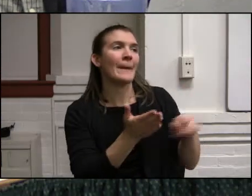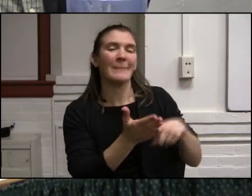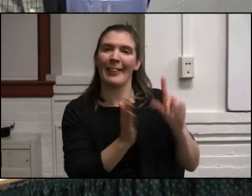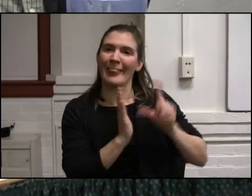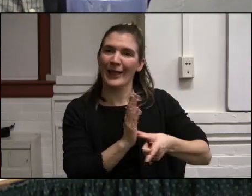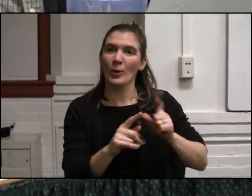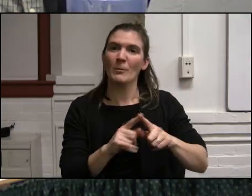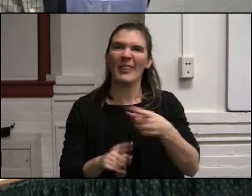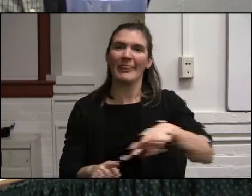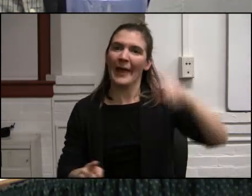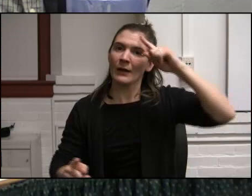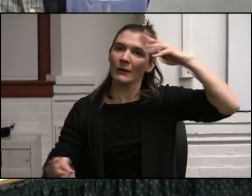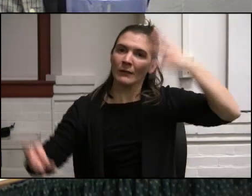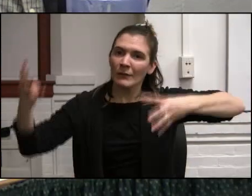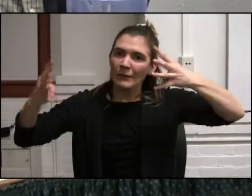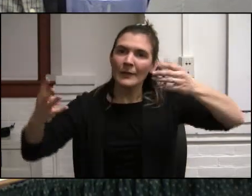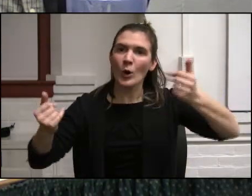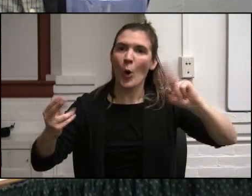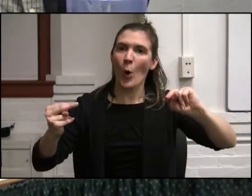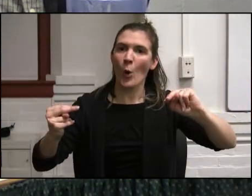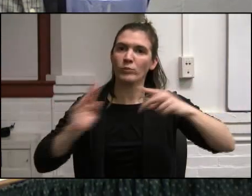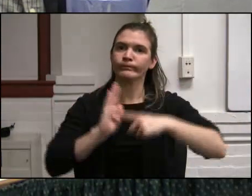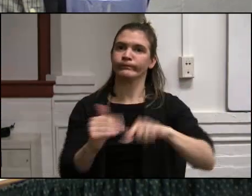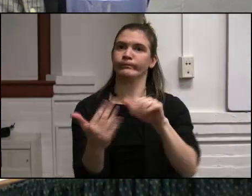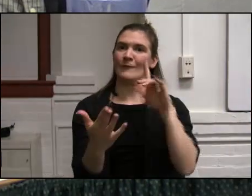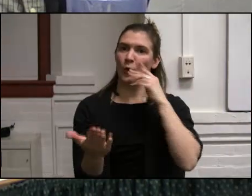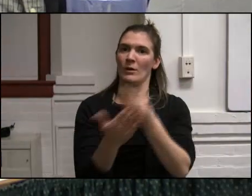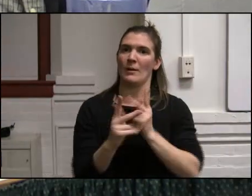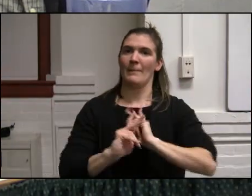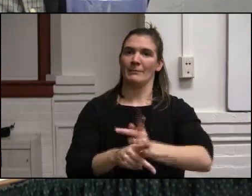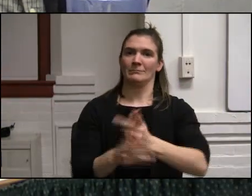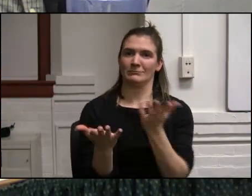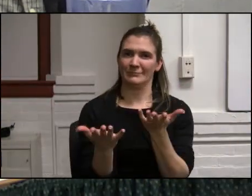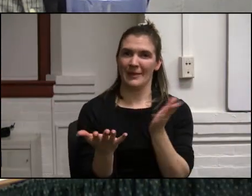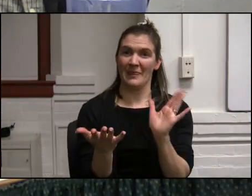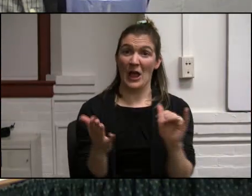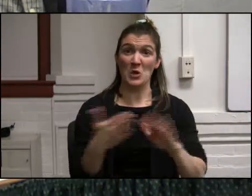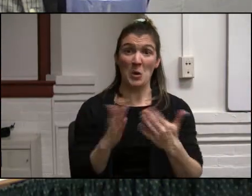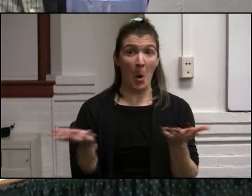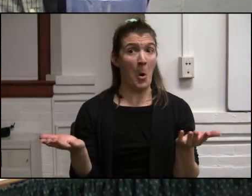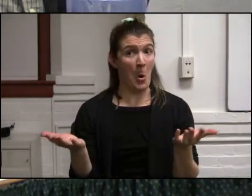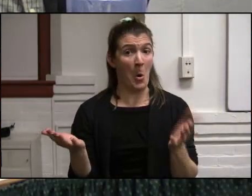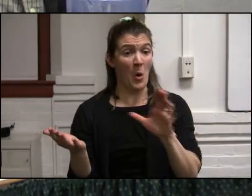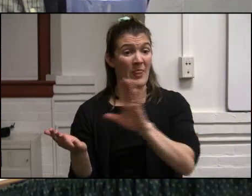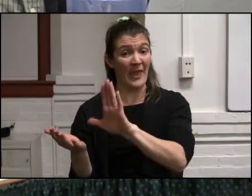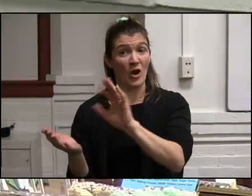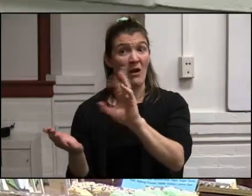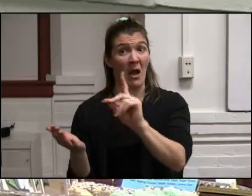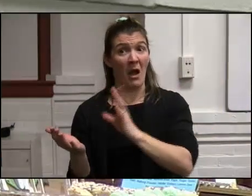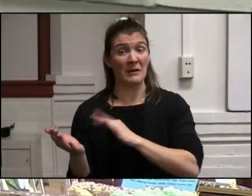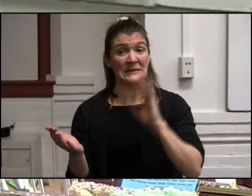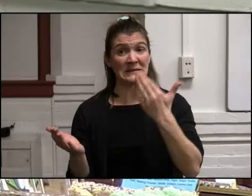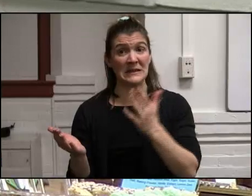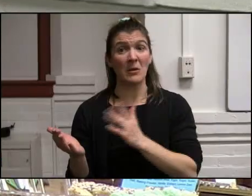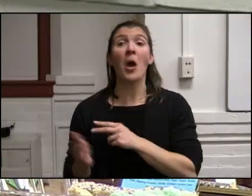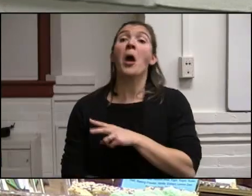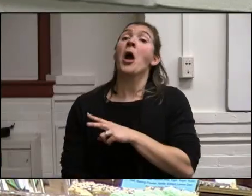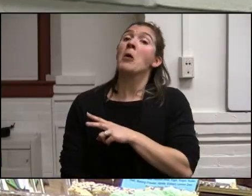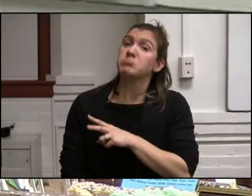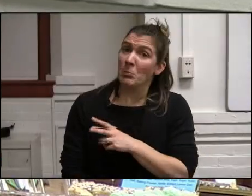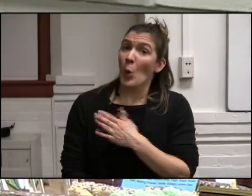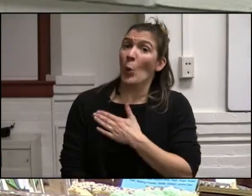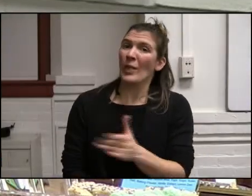They created their own model, and so that made the Communications Union District seem more appealing to